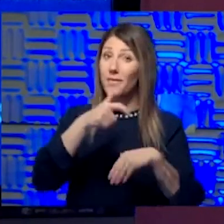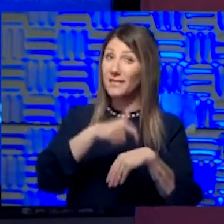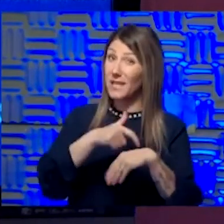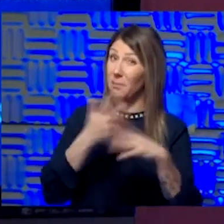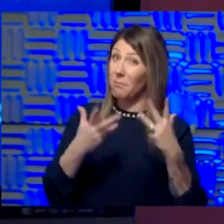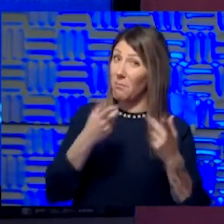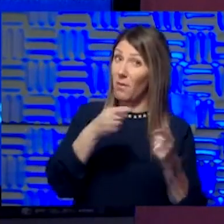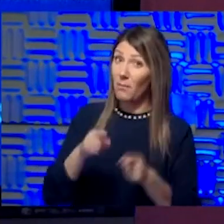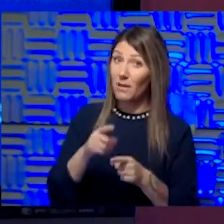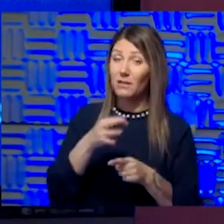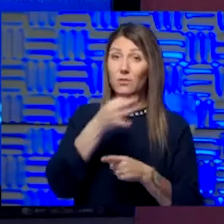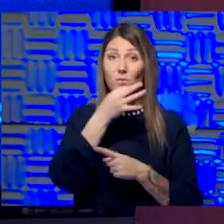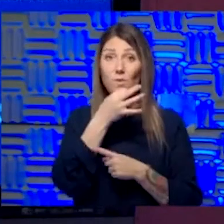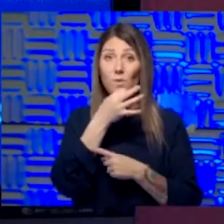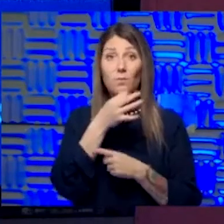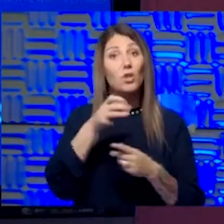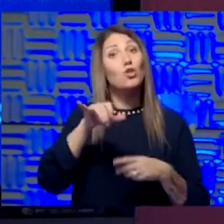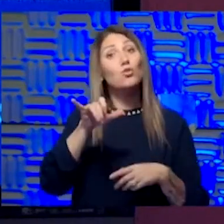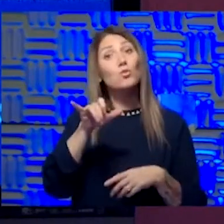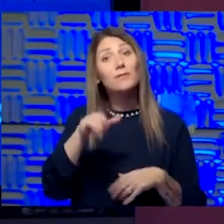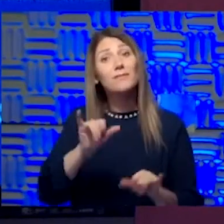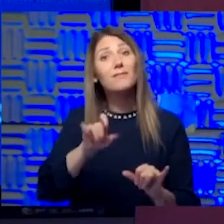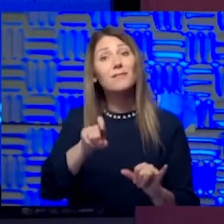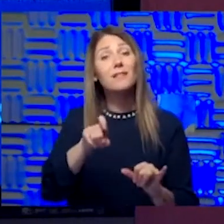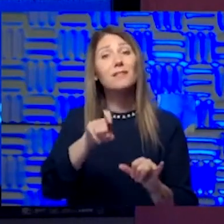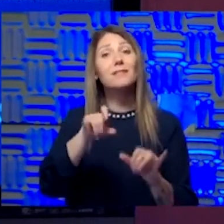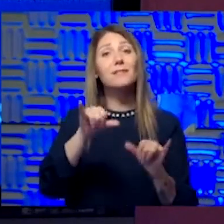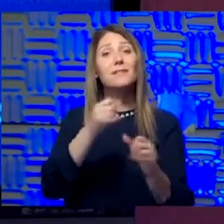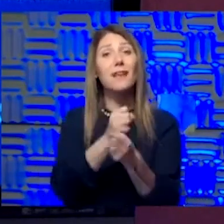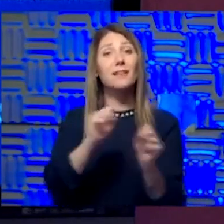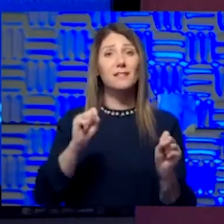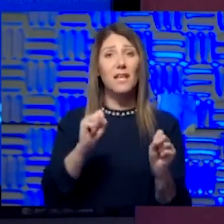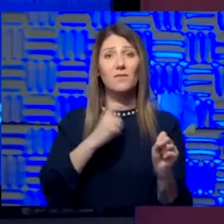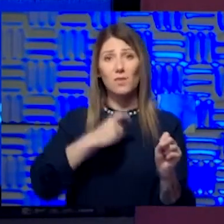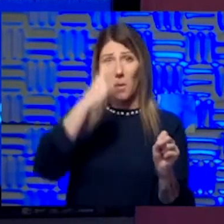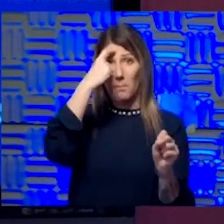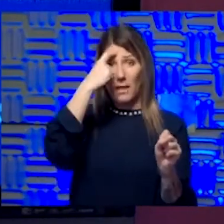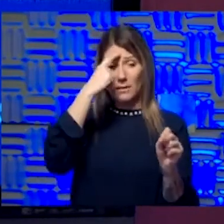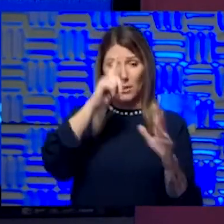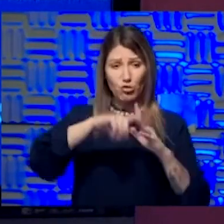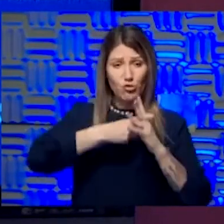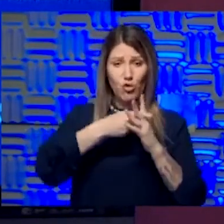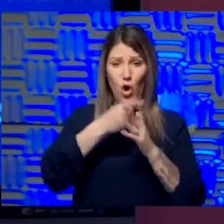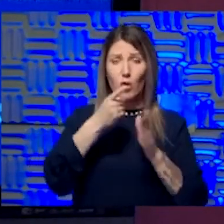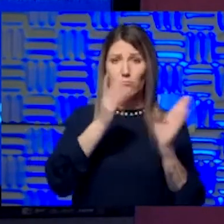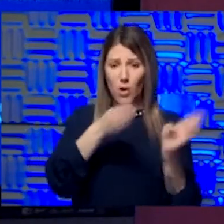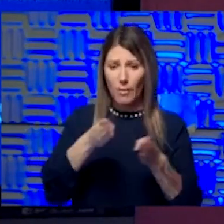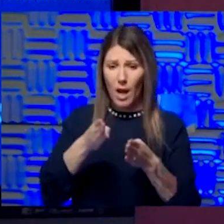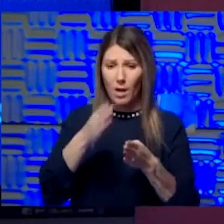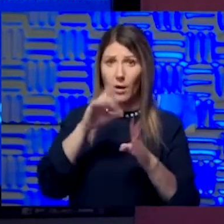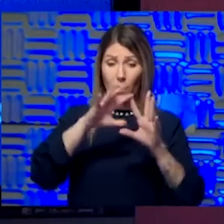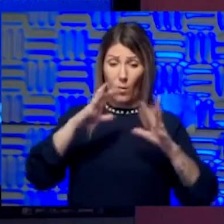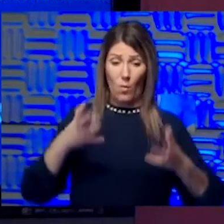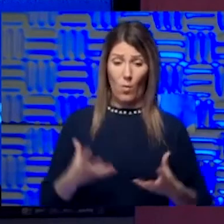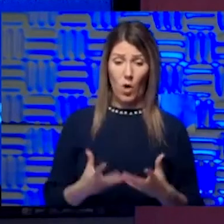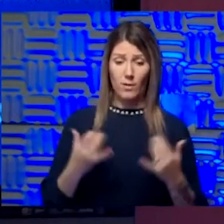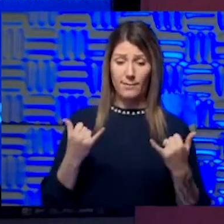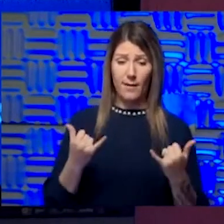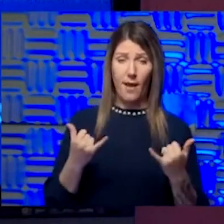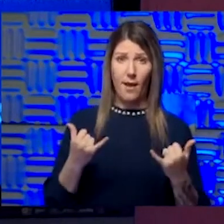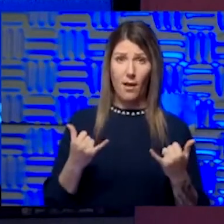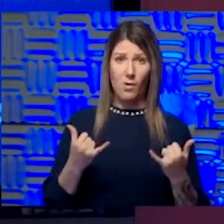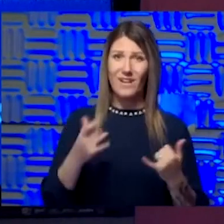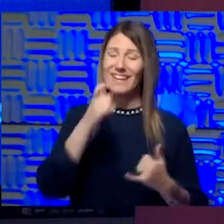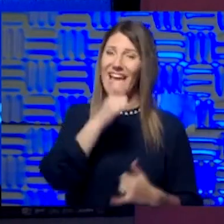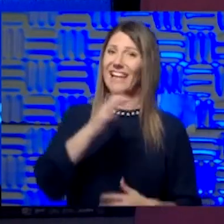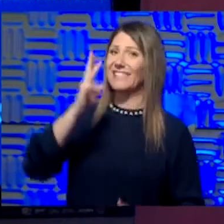soon, you still have to stay safe out there. So what you need to do mentally is start preparing for the world as it is and not as it